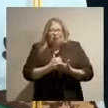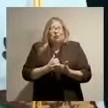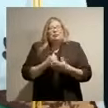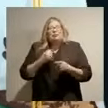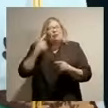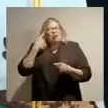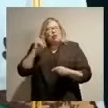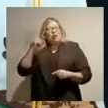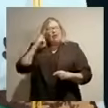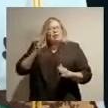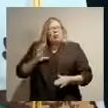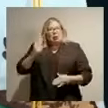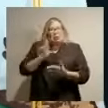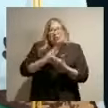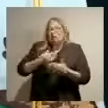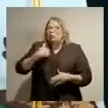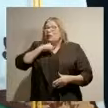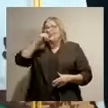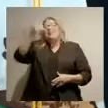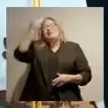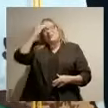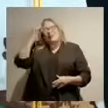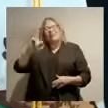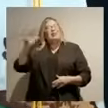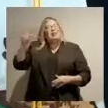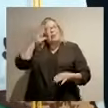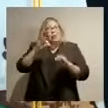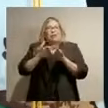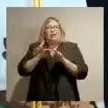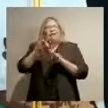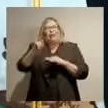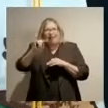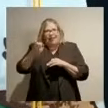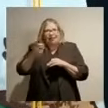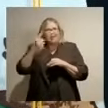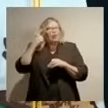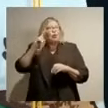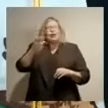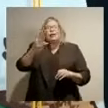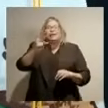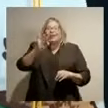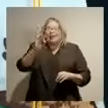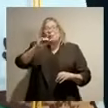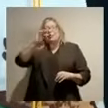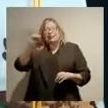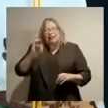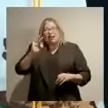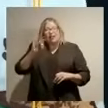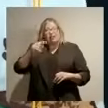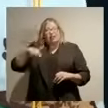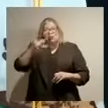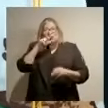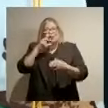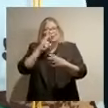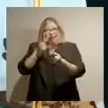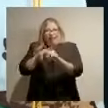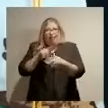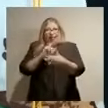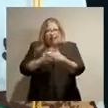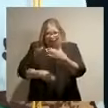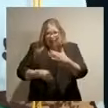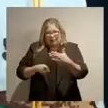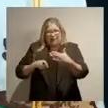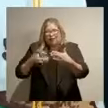that time that the IRS would delay the tax filing for 99% of the taxpayers in the state further through